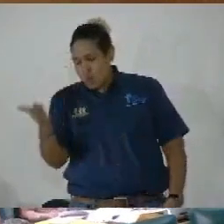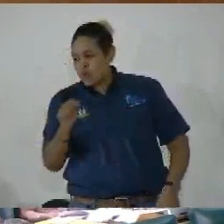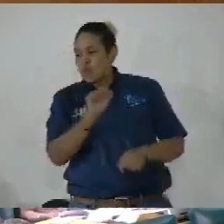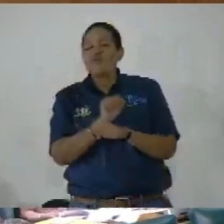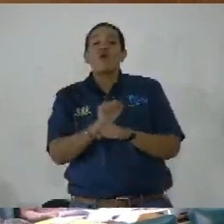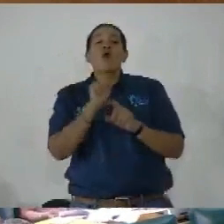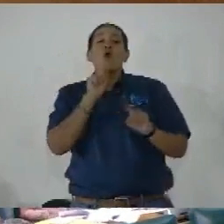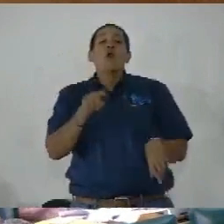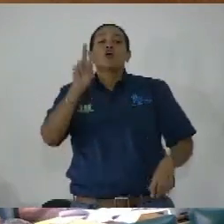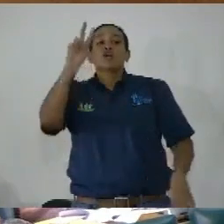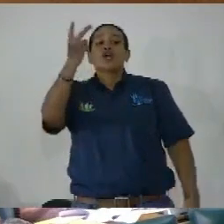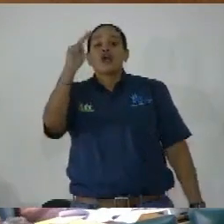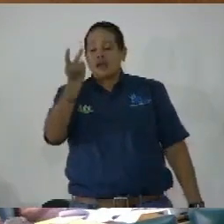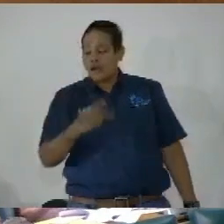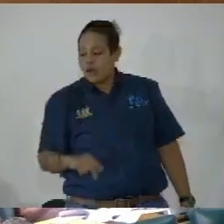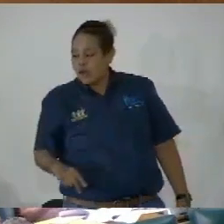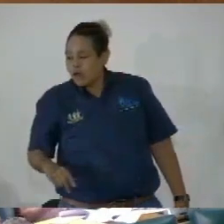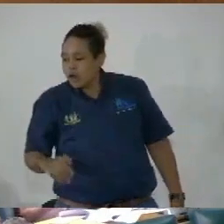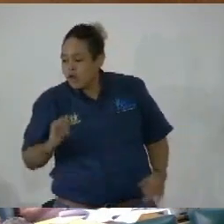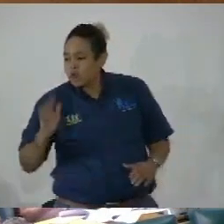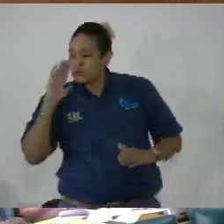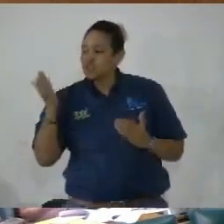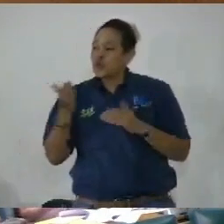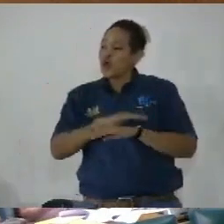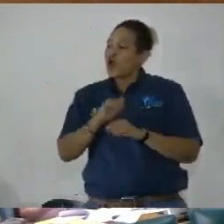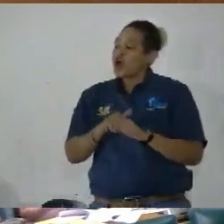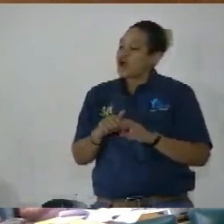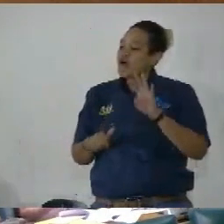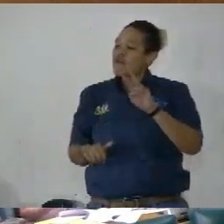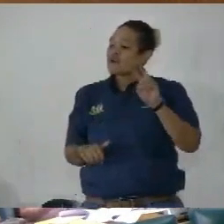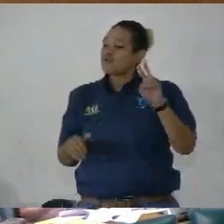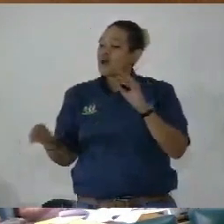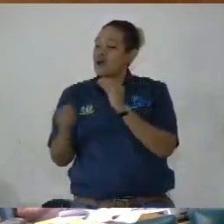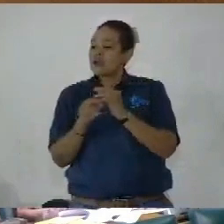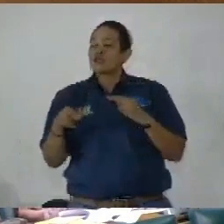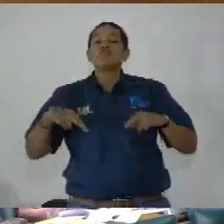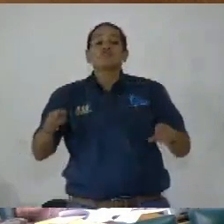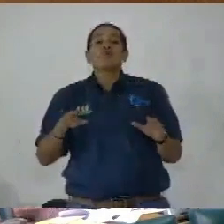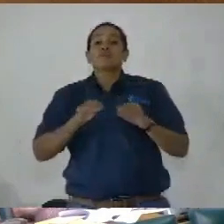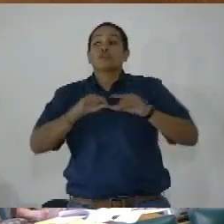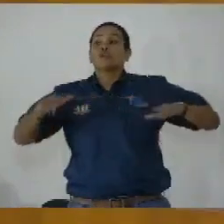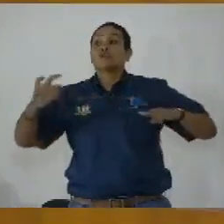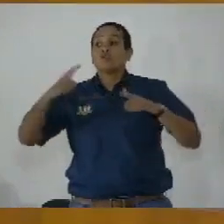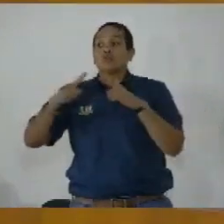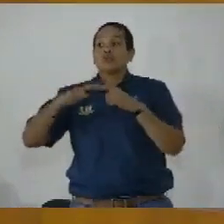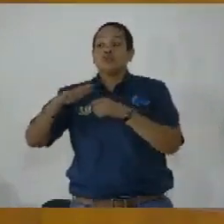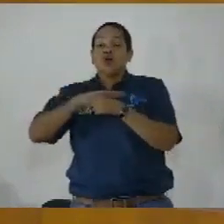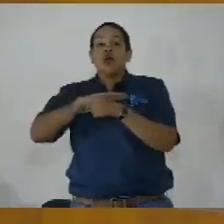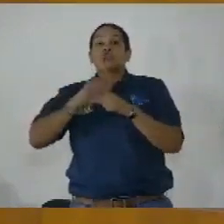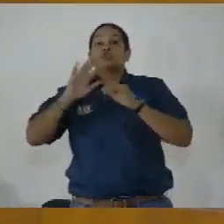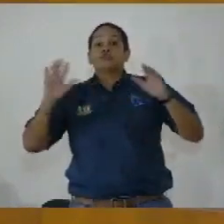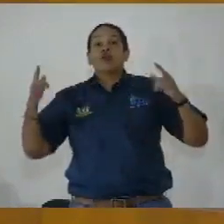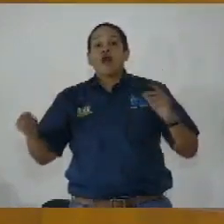Order 2, which will cover 42 additional roads across 21 constituencies,